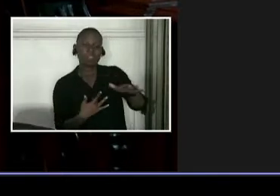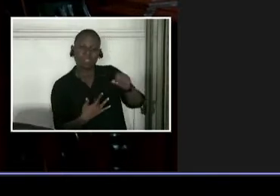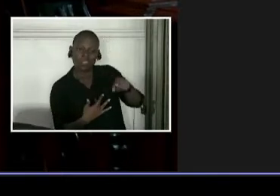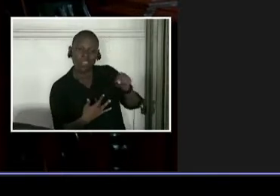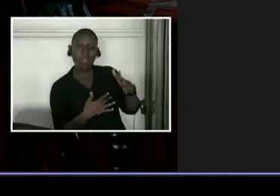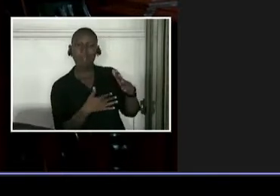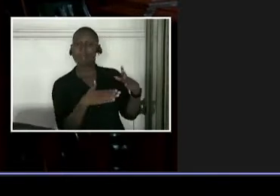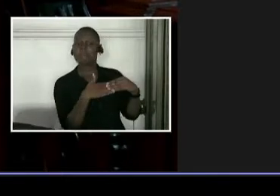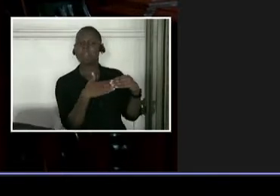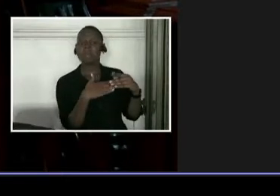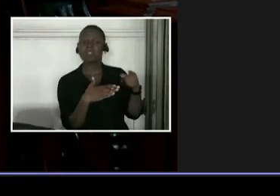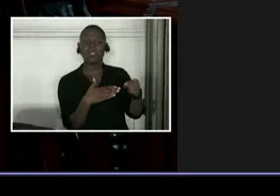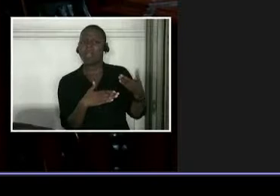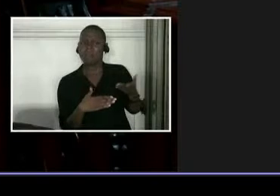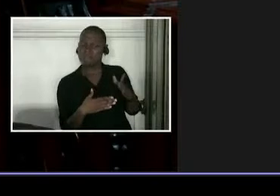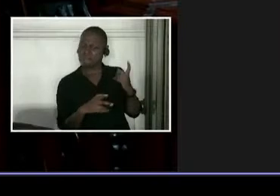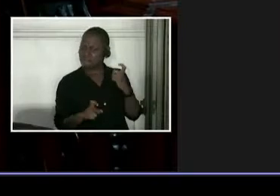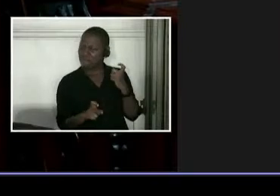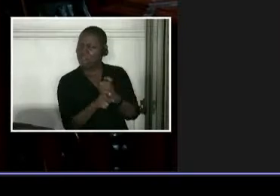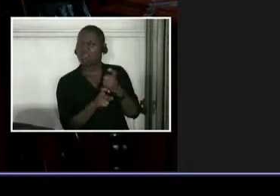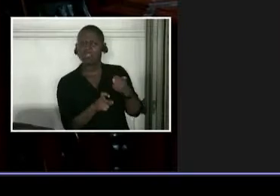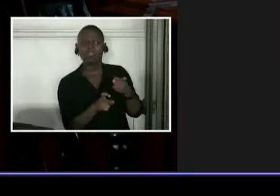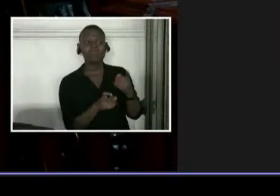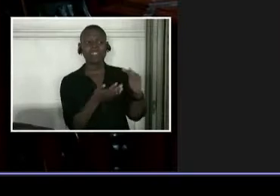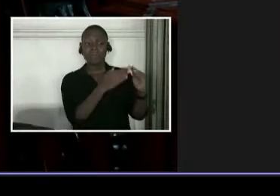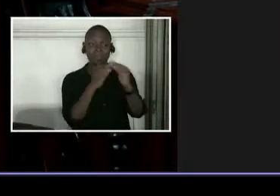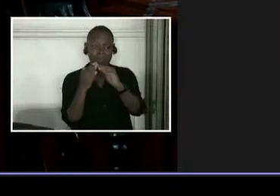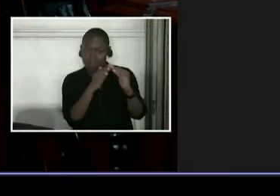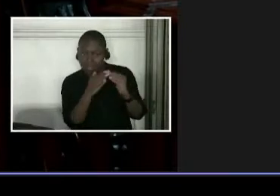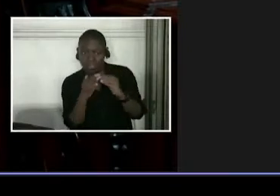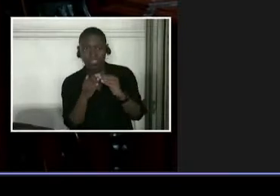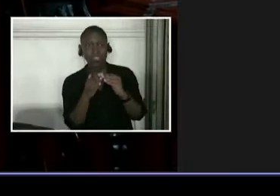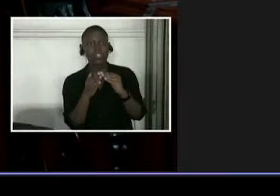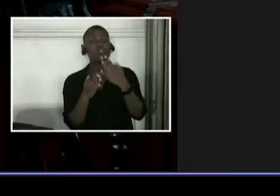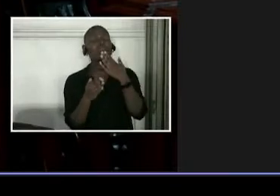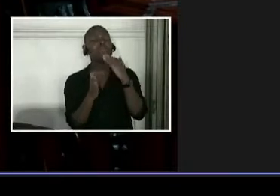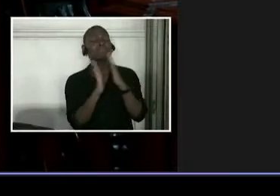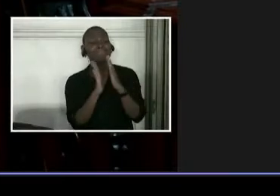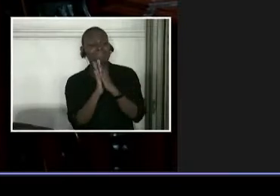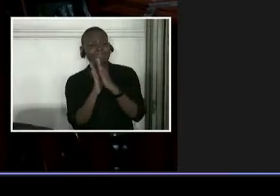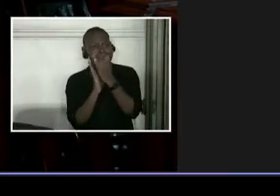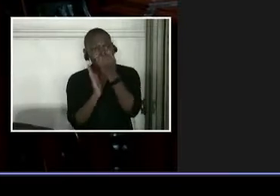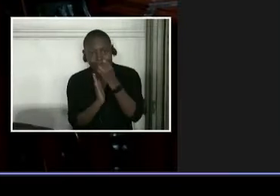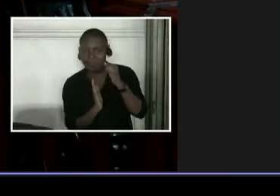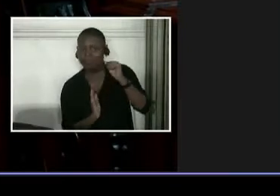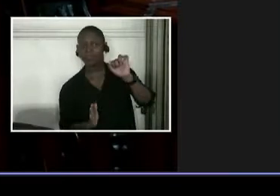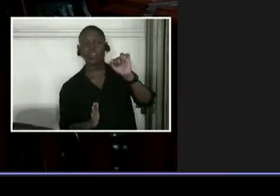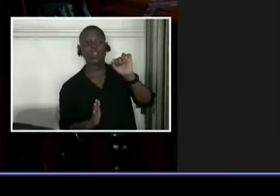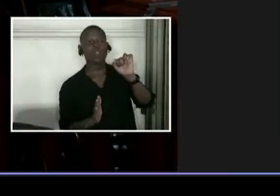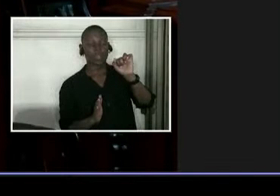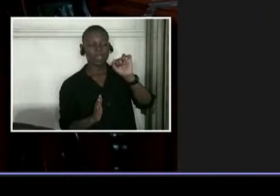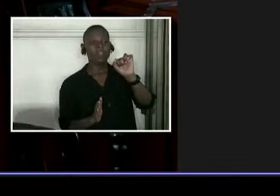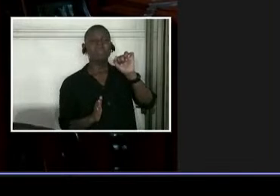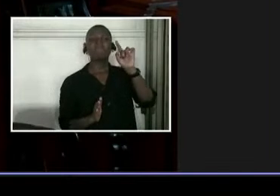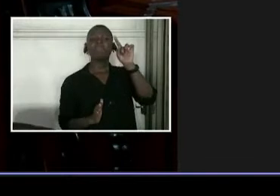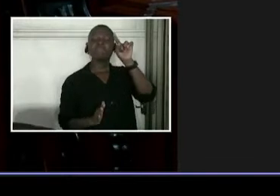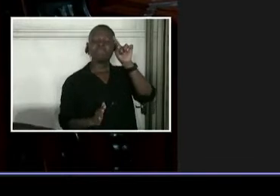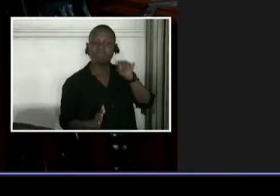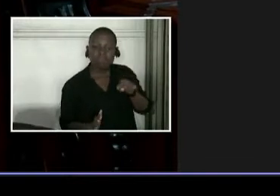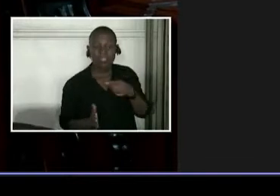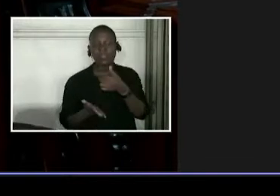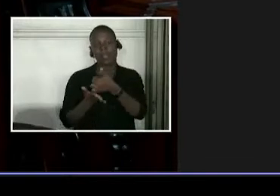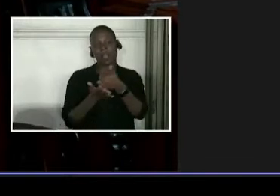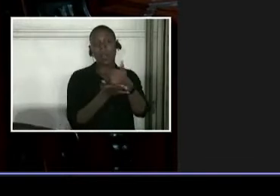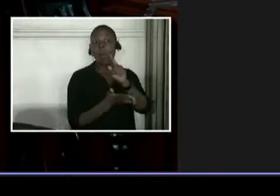delays in moving displaced communities. We appeal for the understanding for the spirit of Ubuntu to prevail. We are all